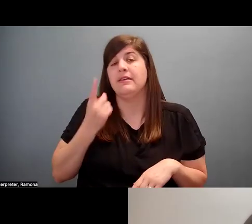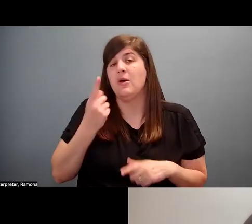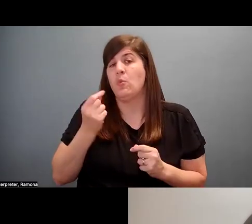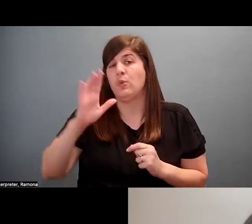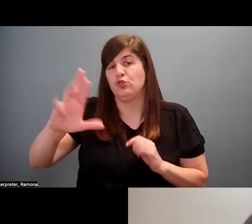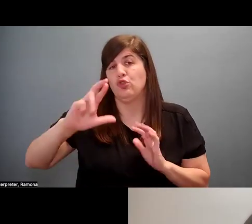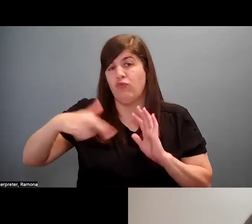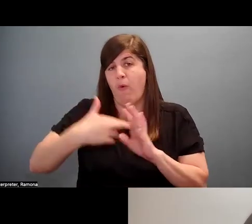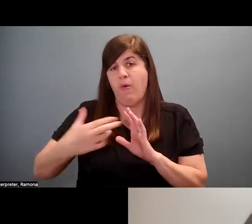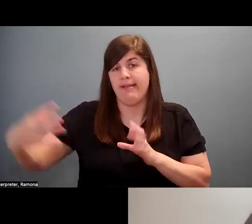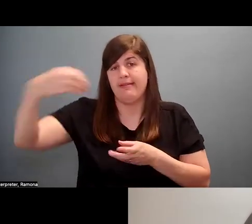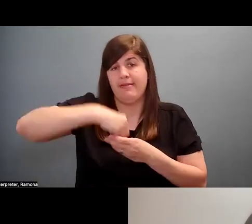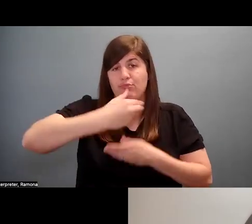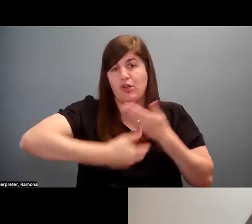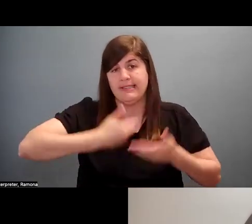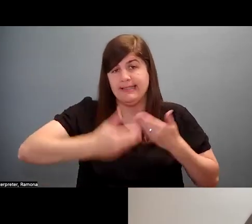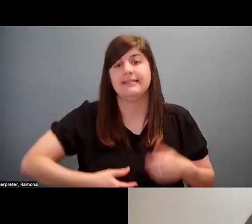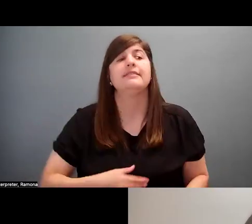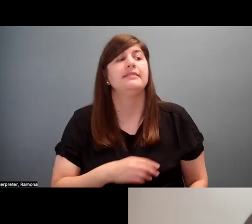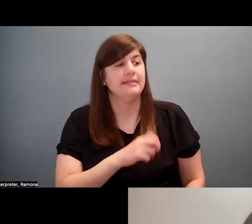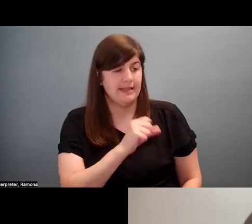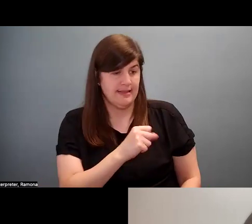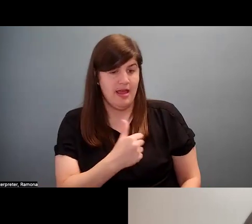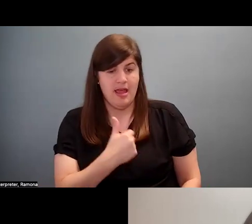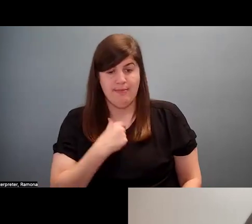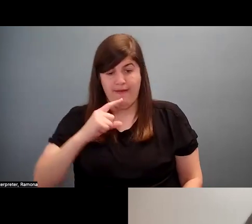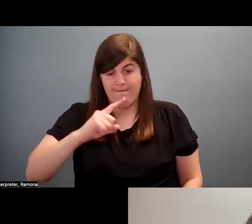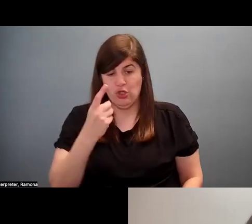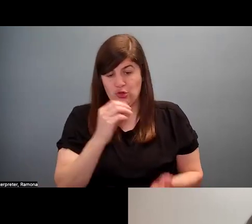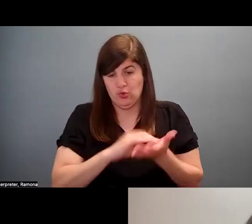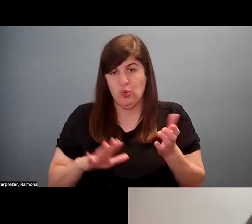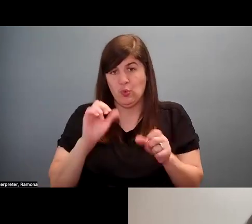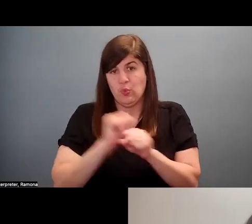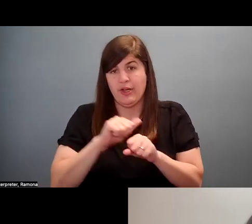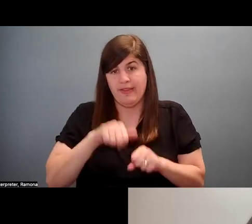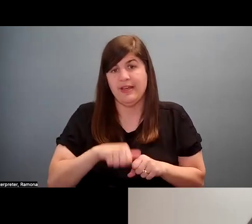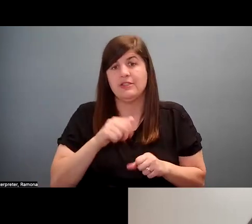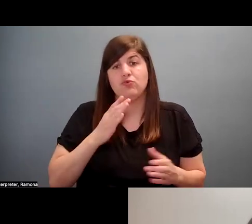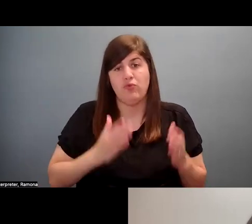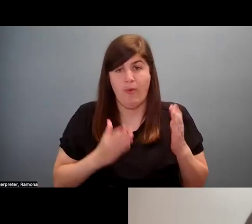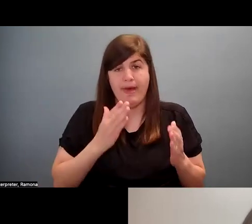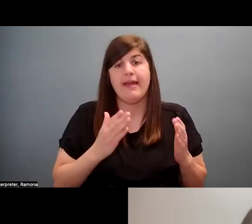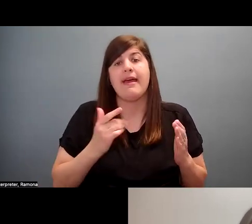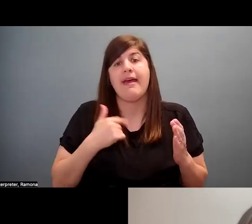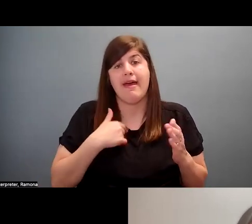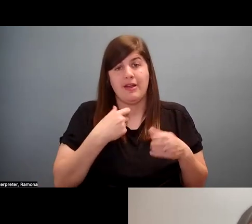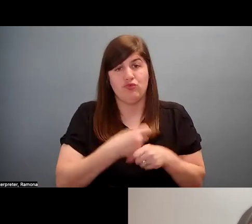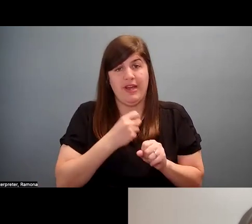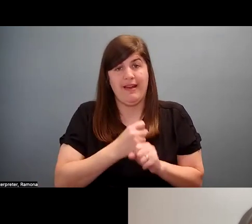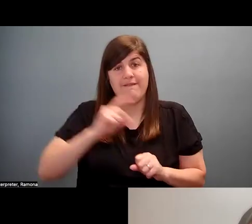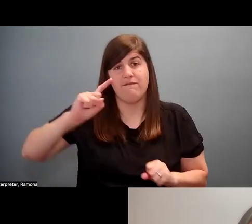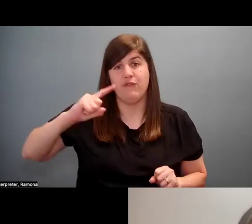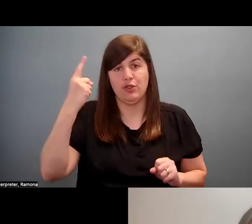that process? Yes. So I was the first student to work on this robot, and I created the